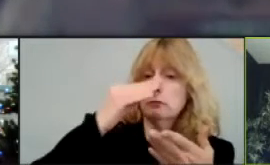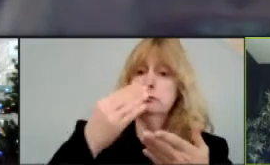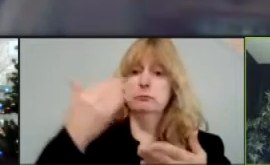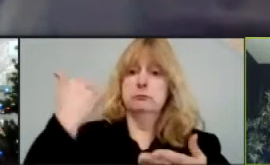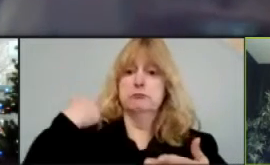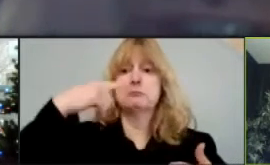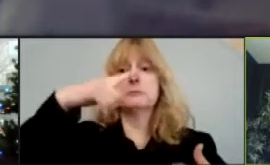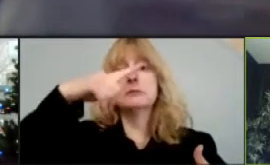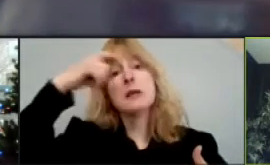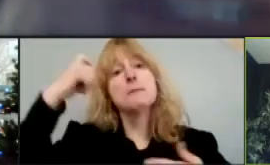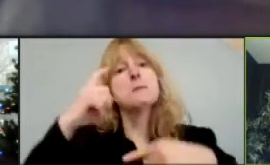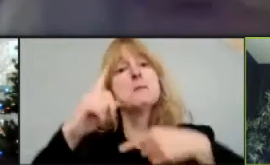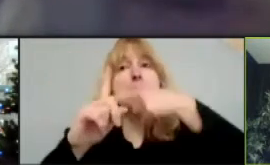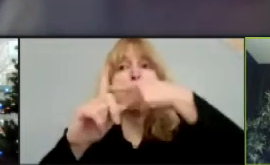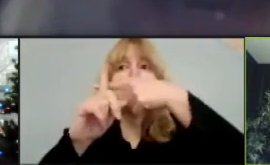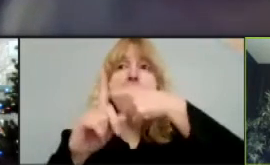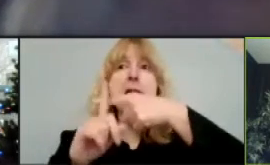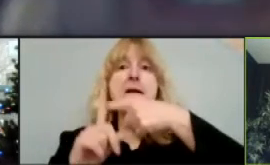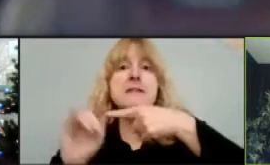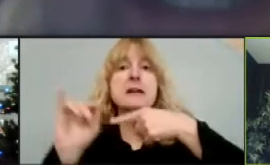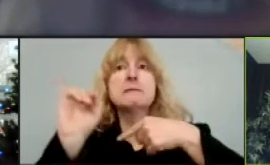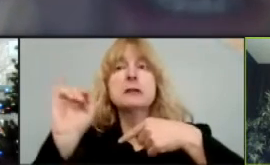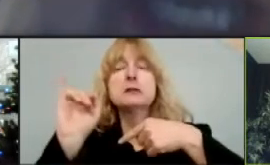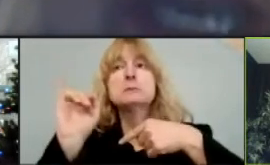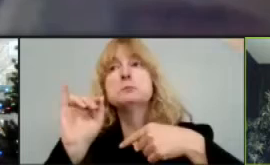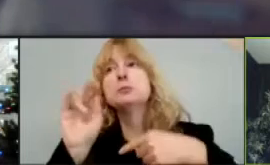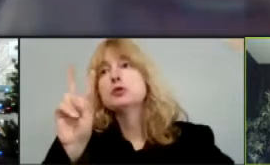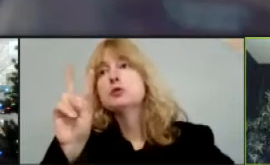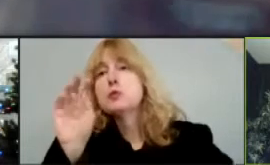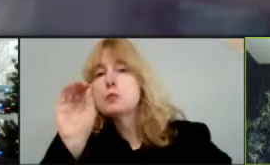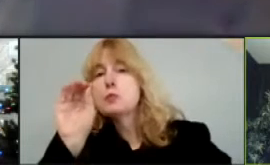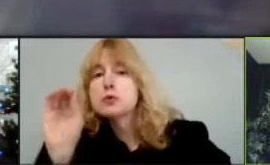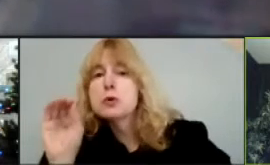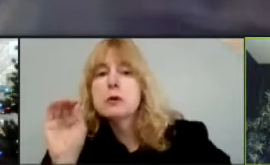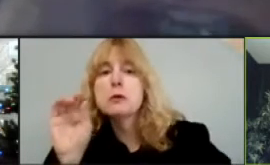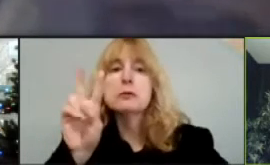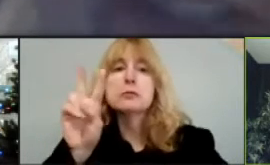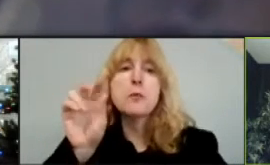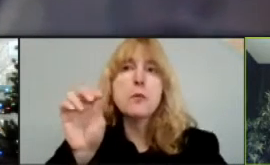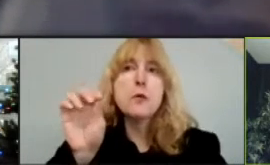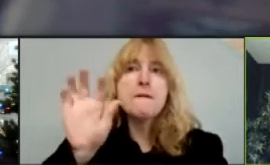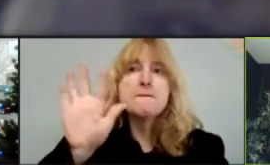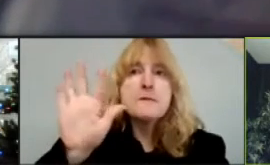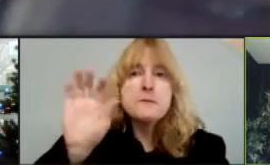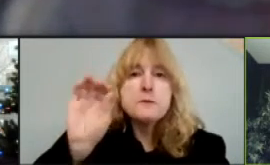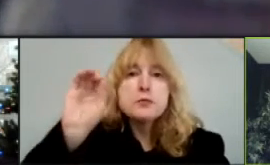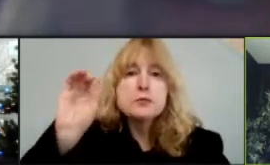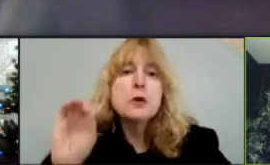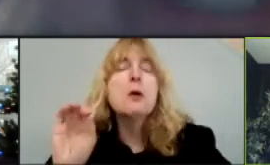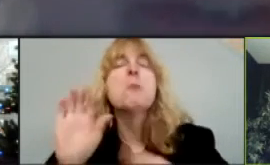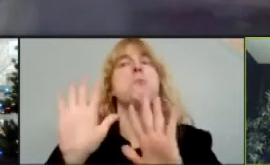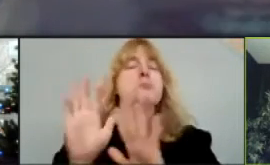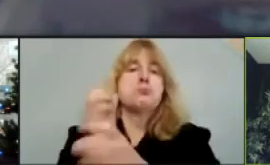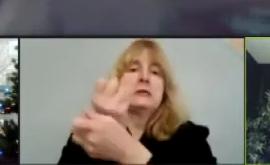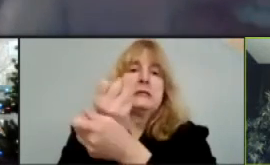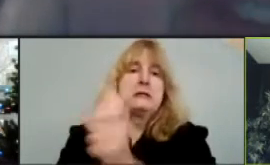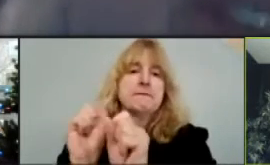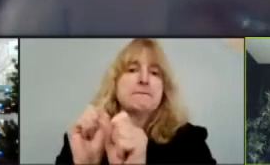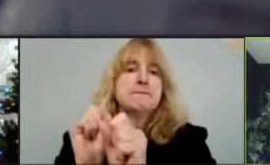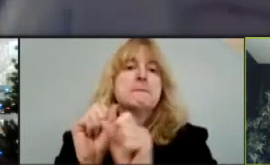was at 2%, 2.5%, we said that was safe enough to offer the option of in-person